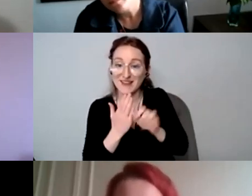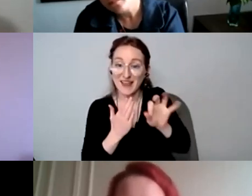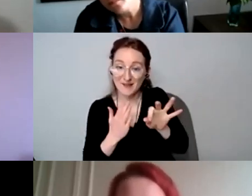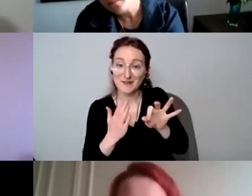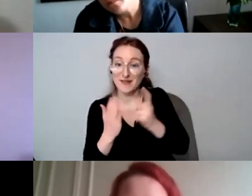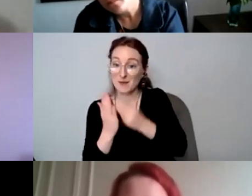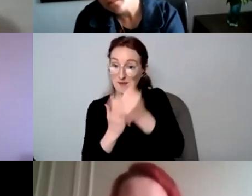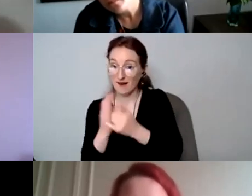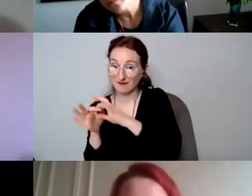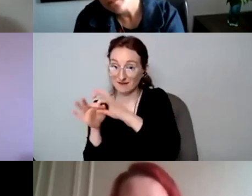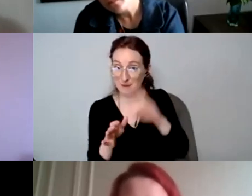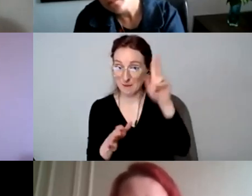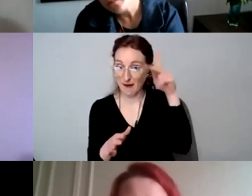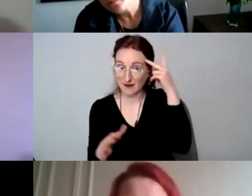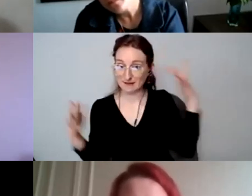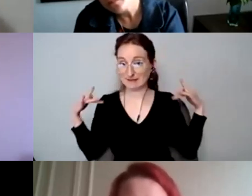be